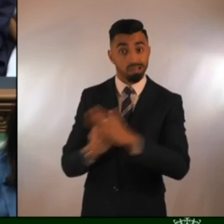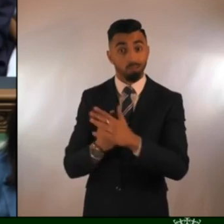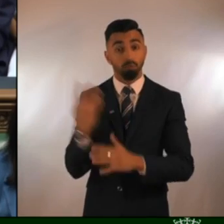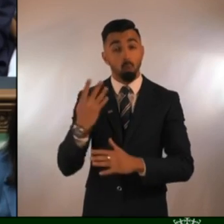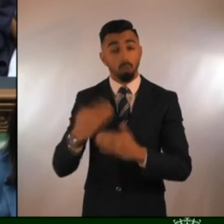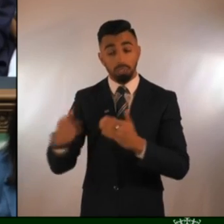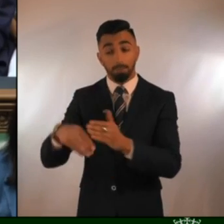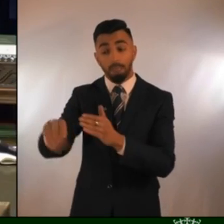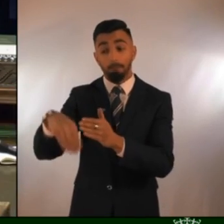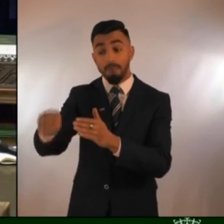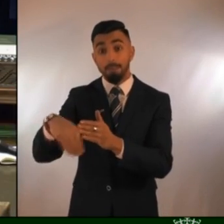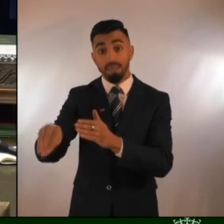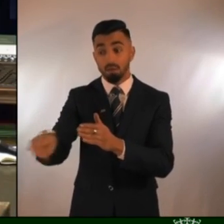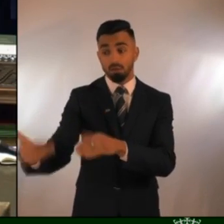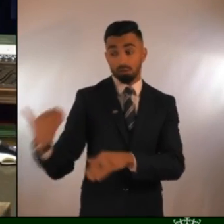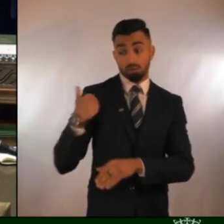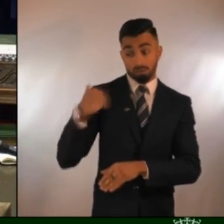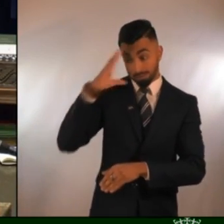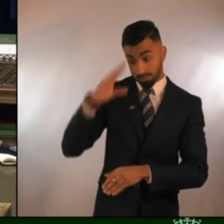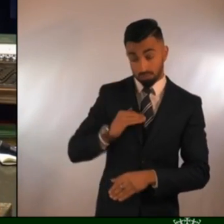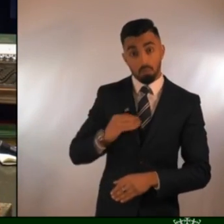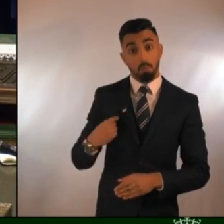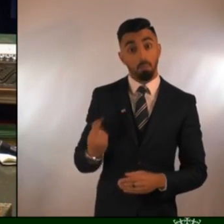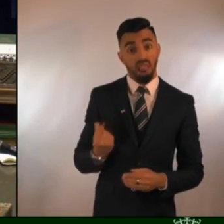by the government in full.